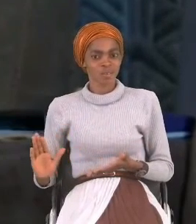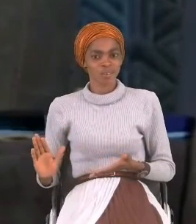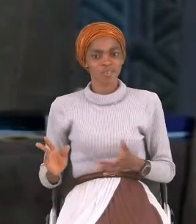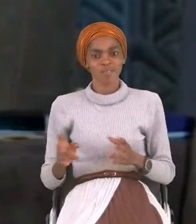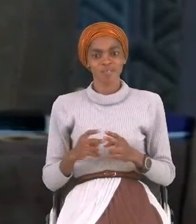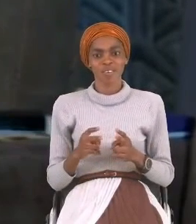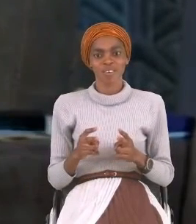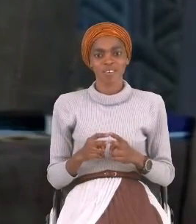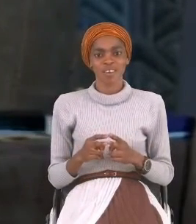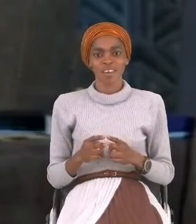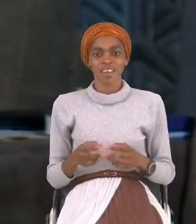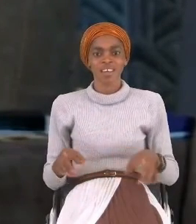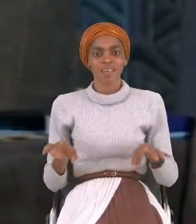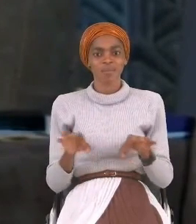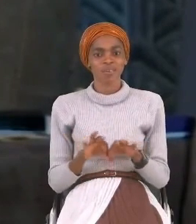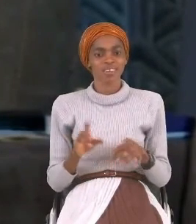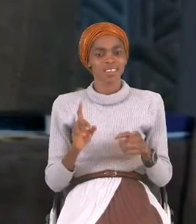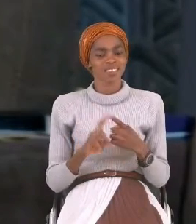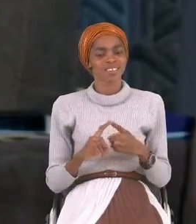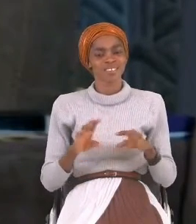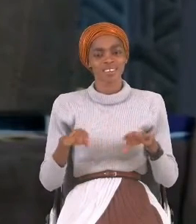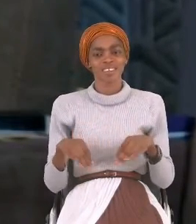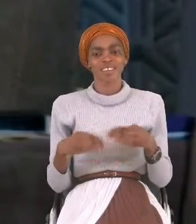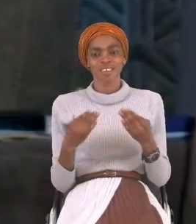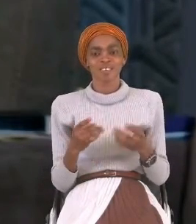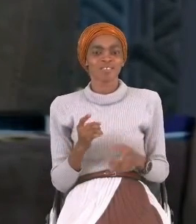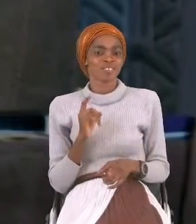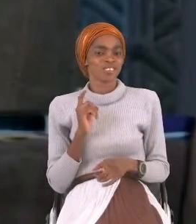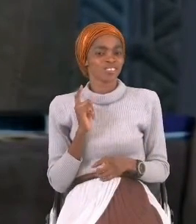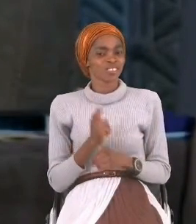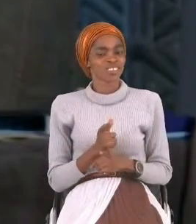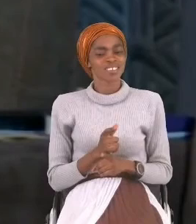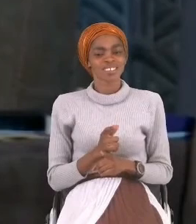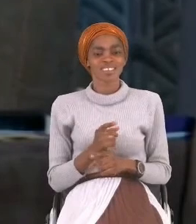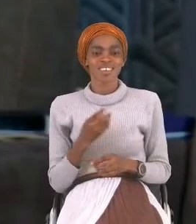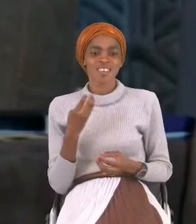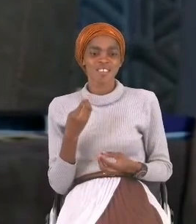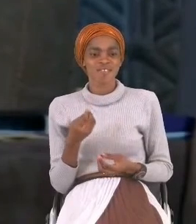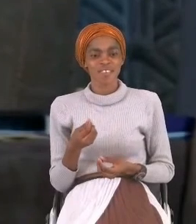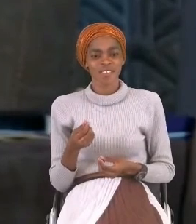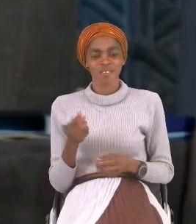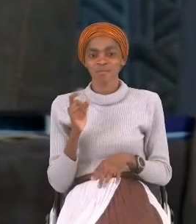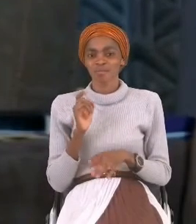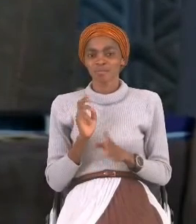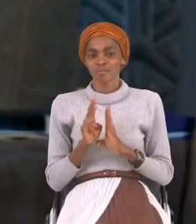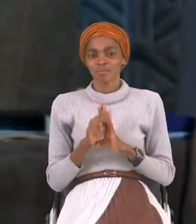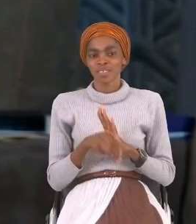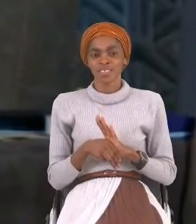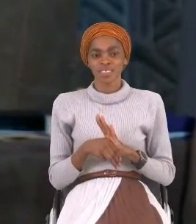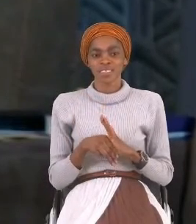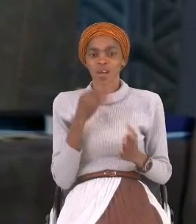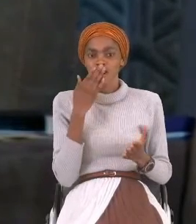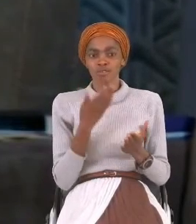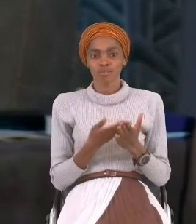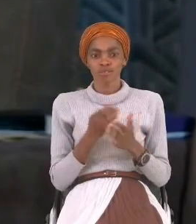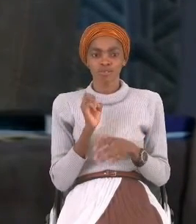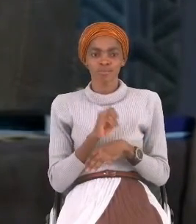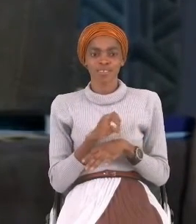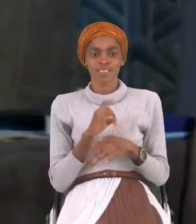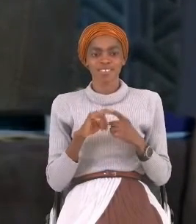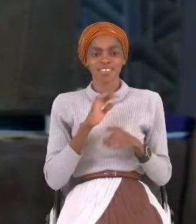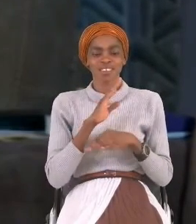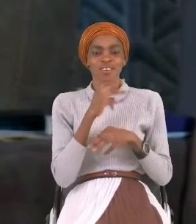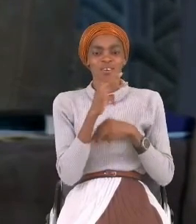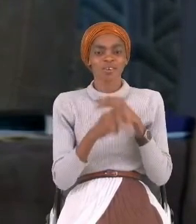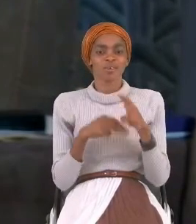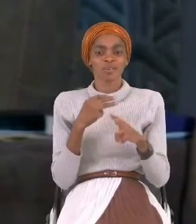give just few minutes goodwill message to the whole world. And I welcome